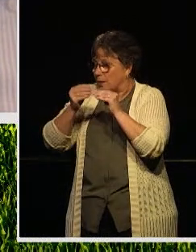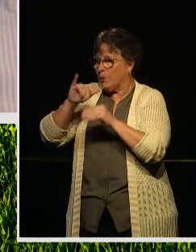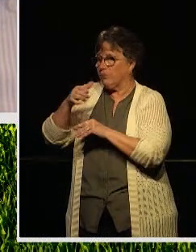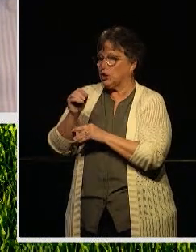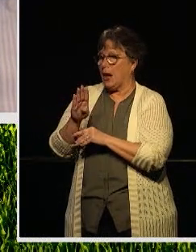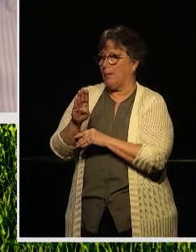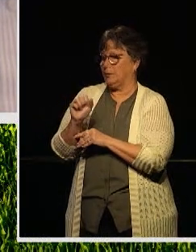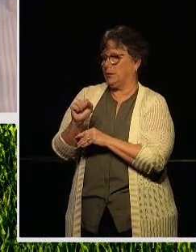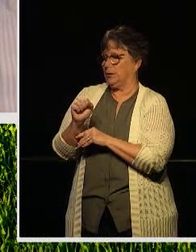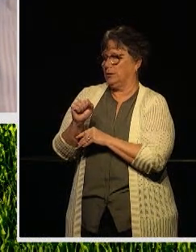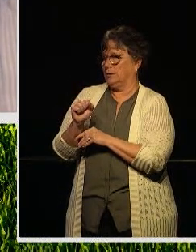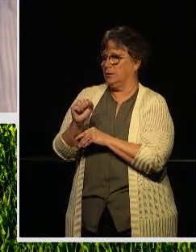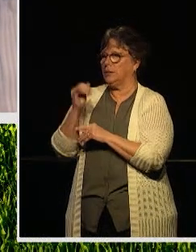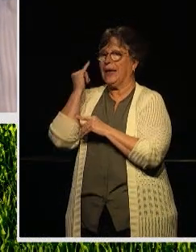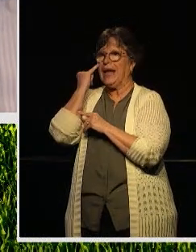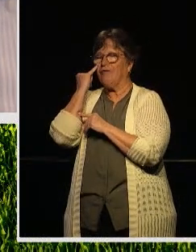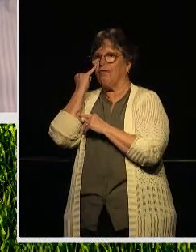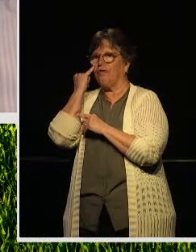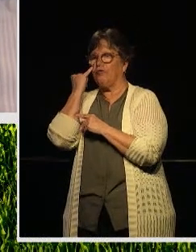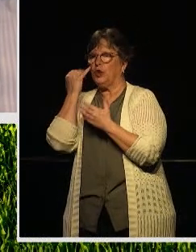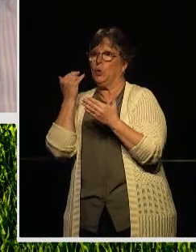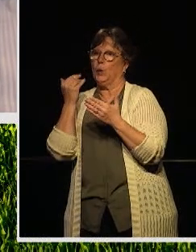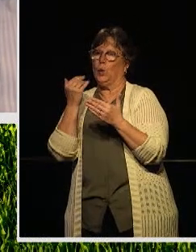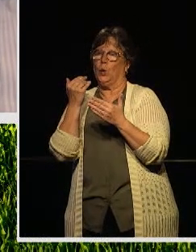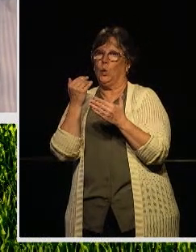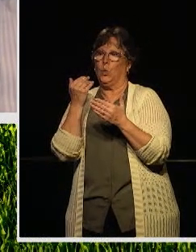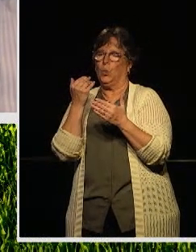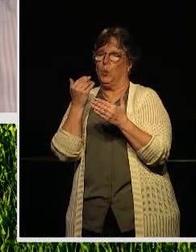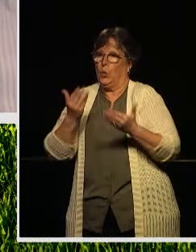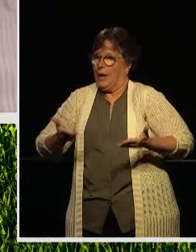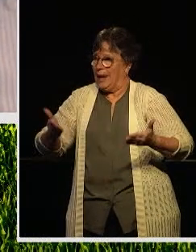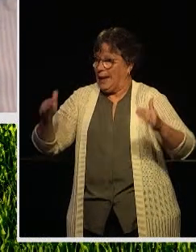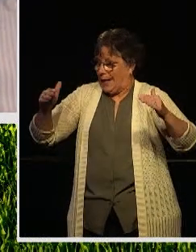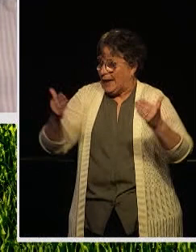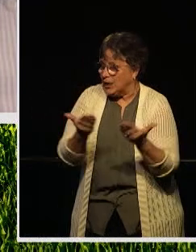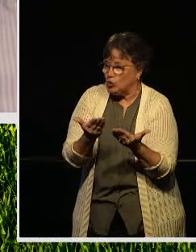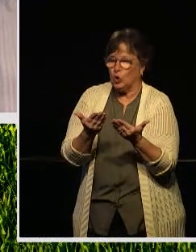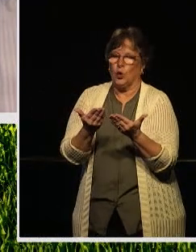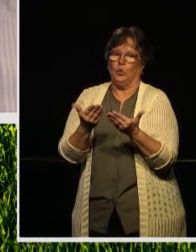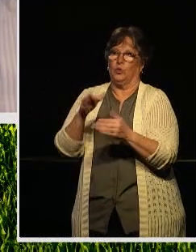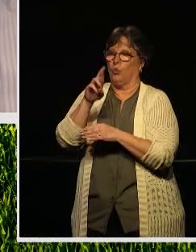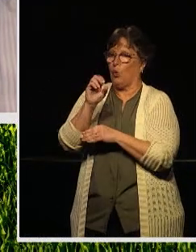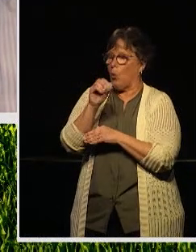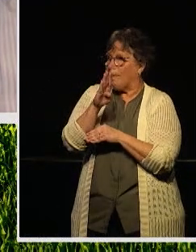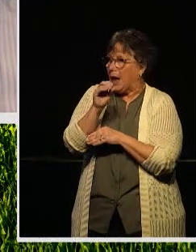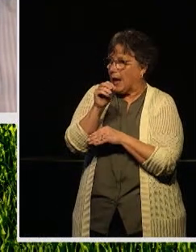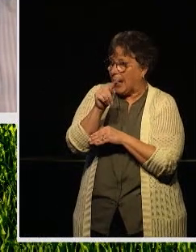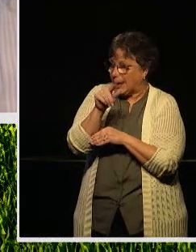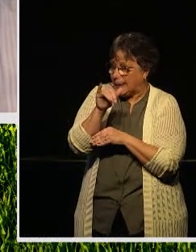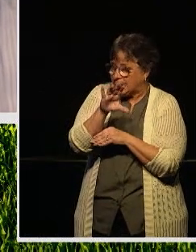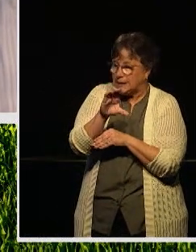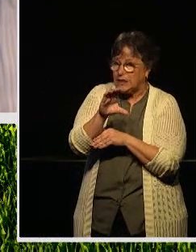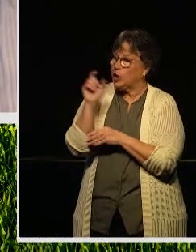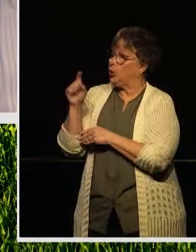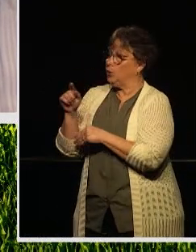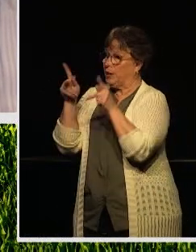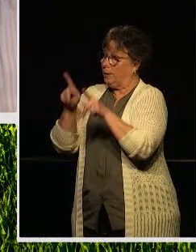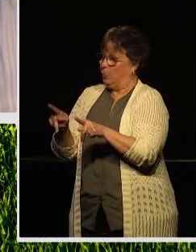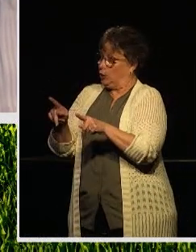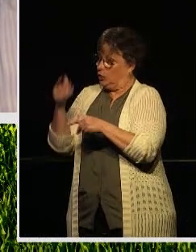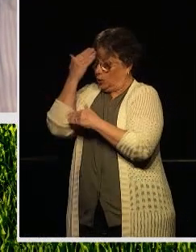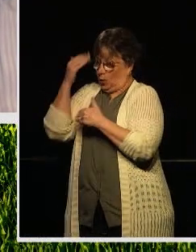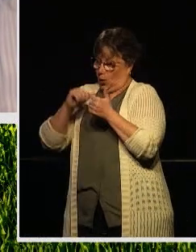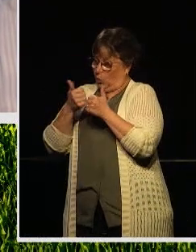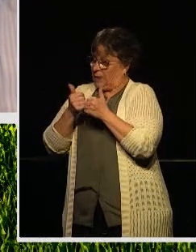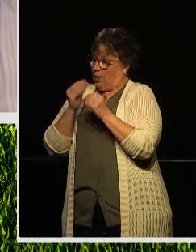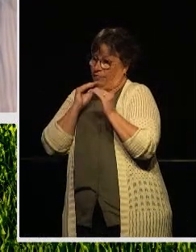if you start introducing automation, start introducing robotics into different spaces, you need to introduce also people who know how to work with the robots and know how to